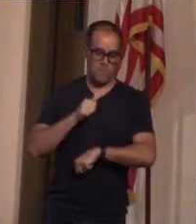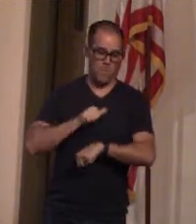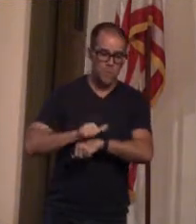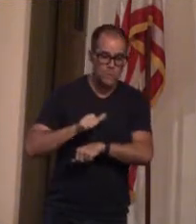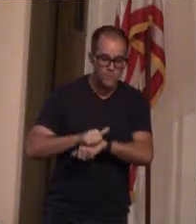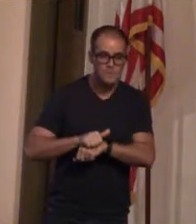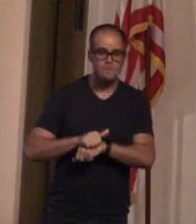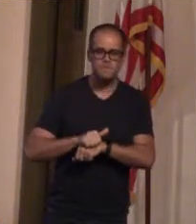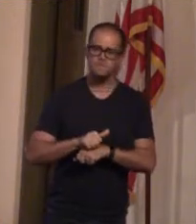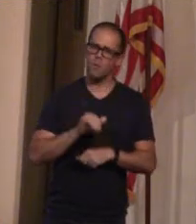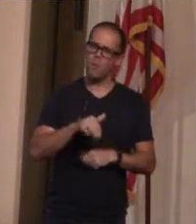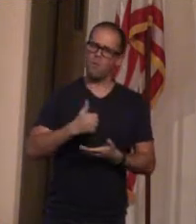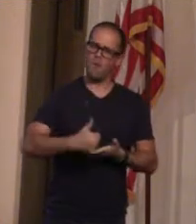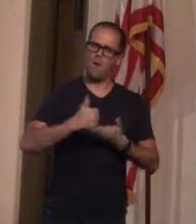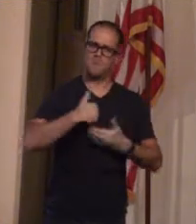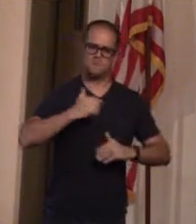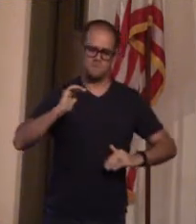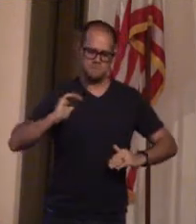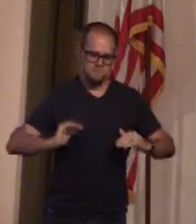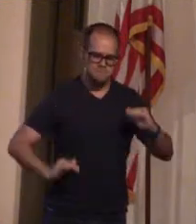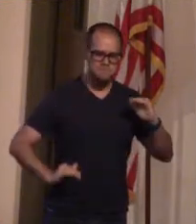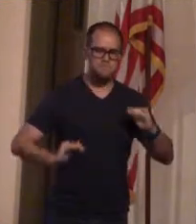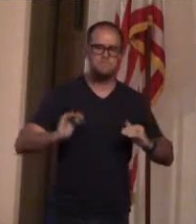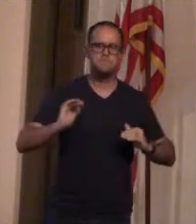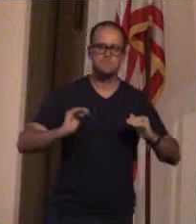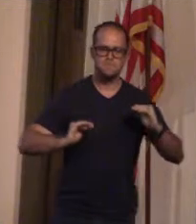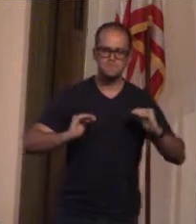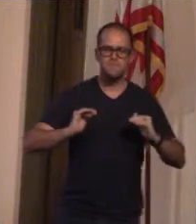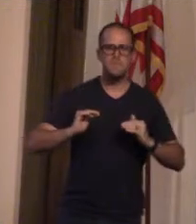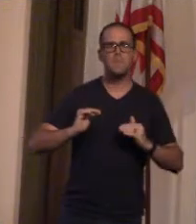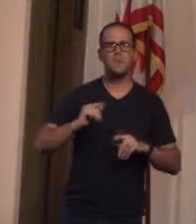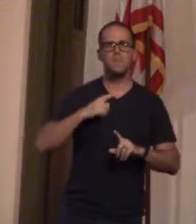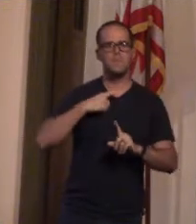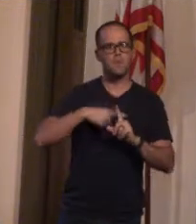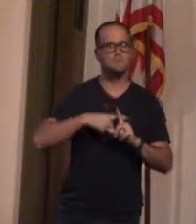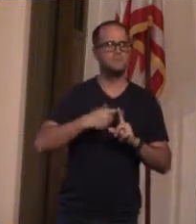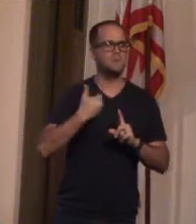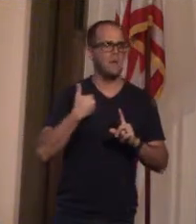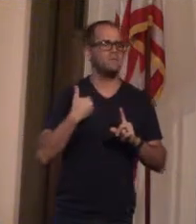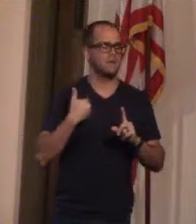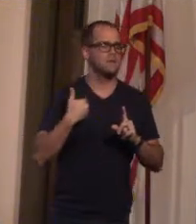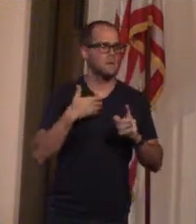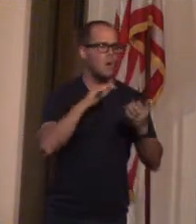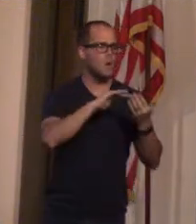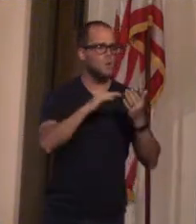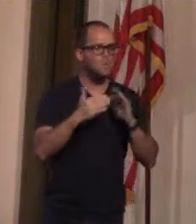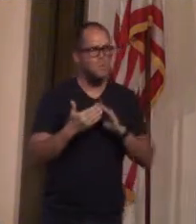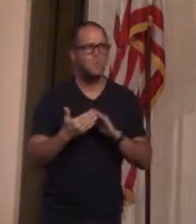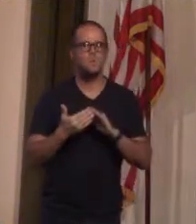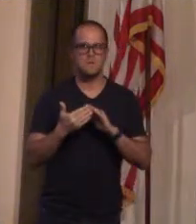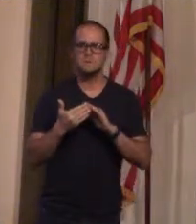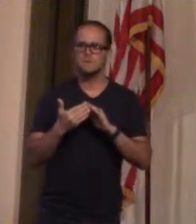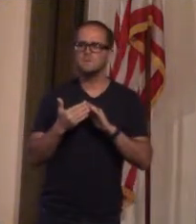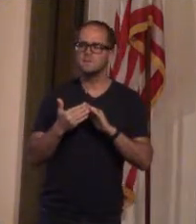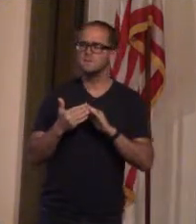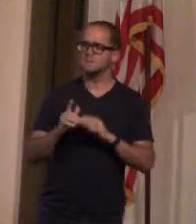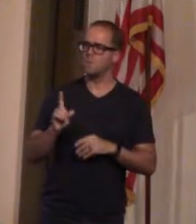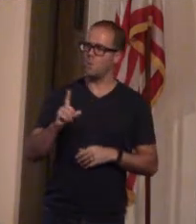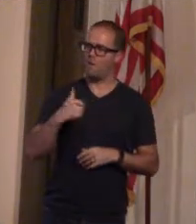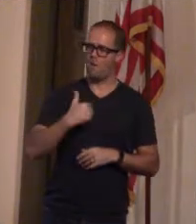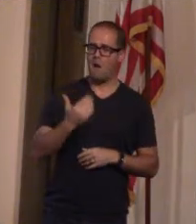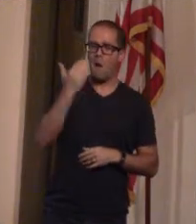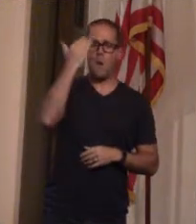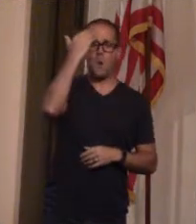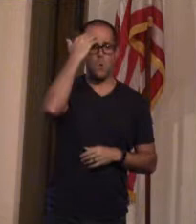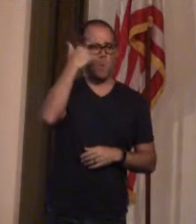are outside of that, where I use skills that are not the same skills, excuse me, that I use at work,